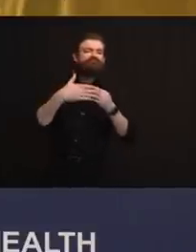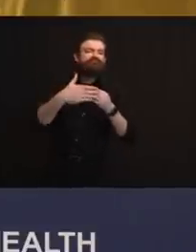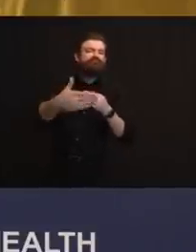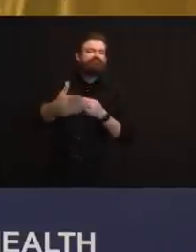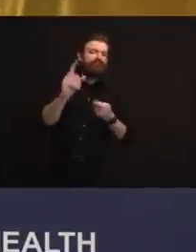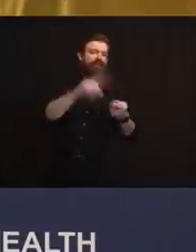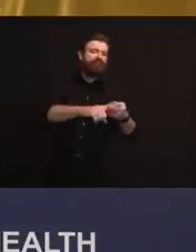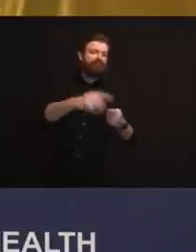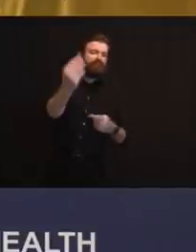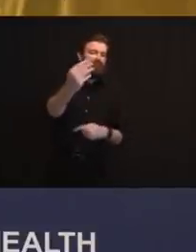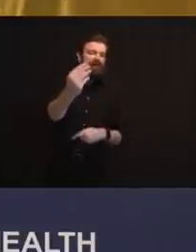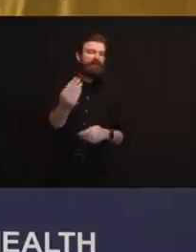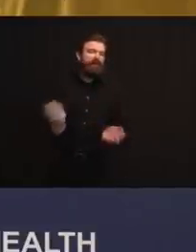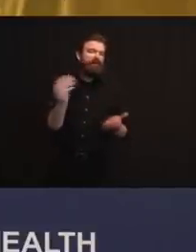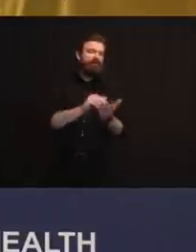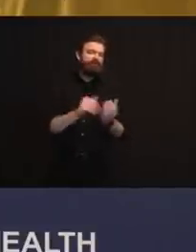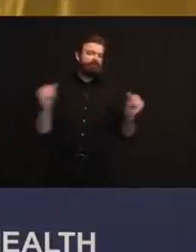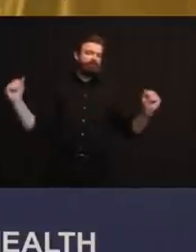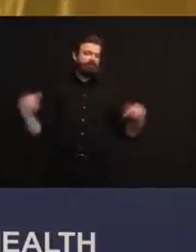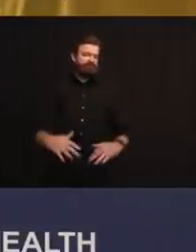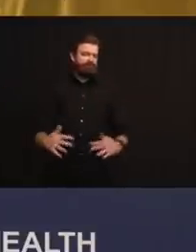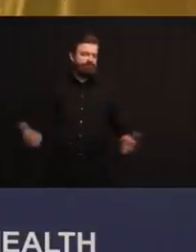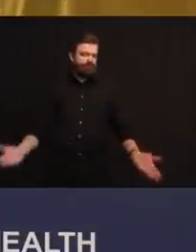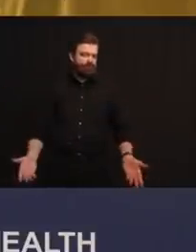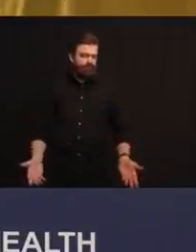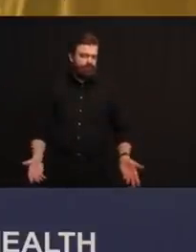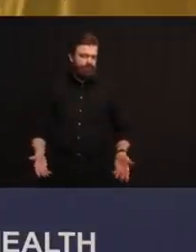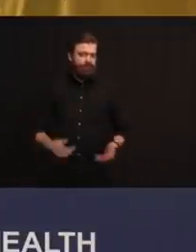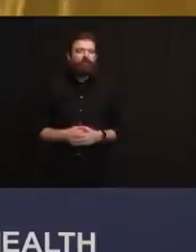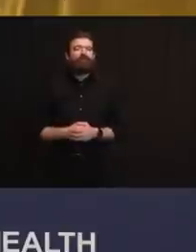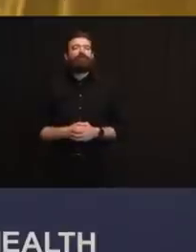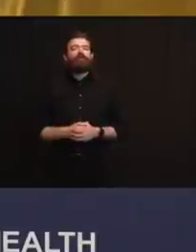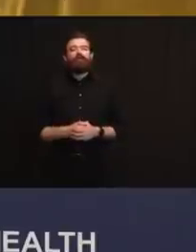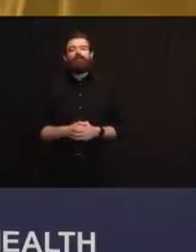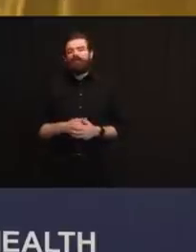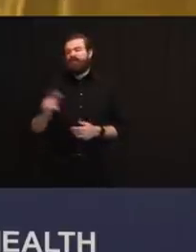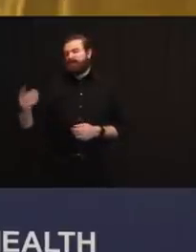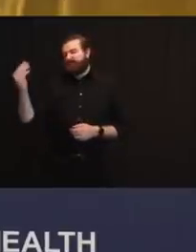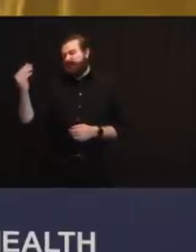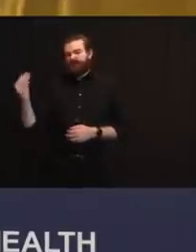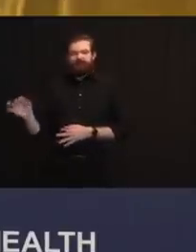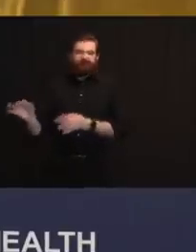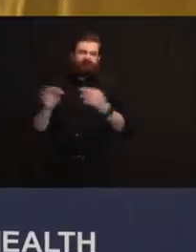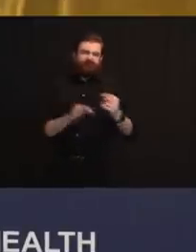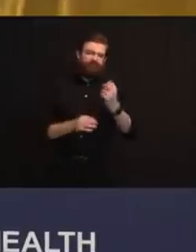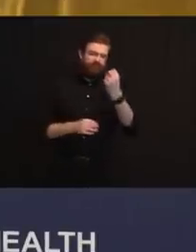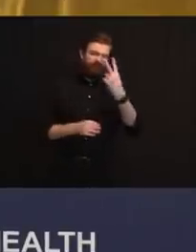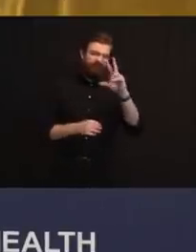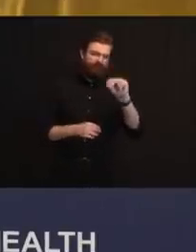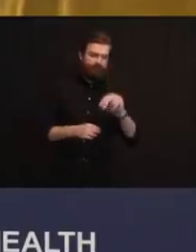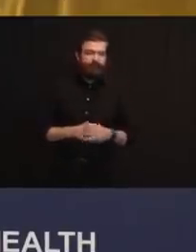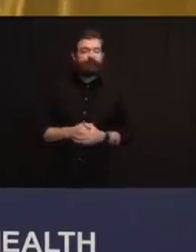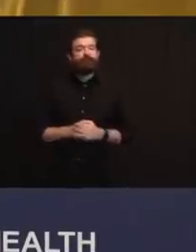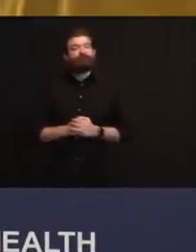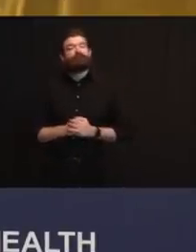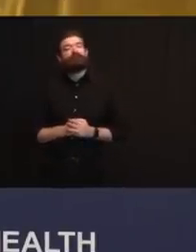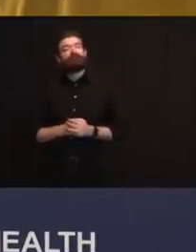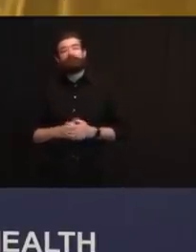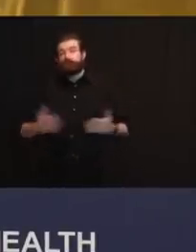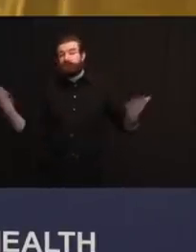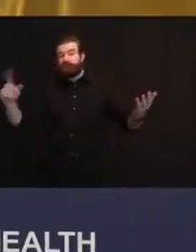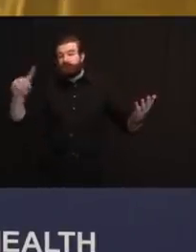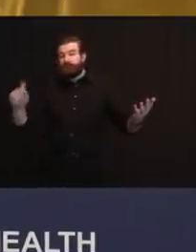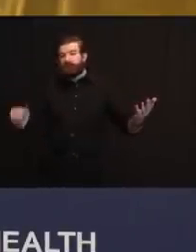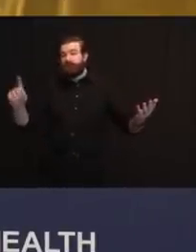that 30 minutes earlier on Monday. Anybody behind the cameras have any questions? You guys, sir, you good? You're good? Okay.